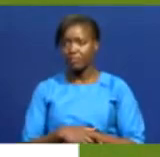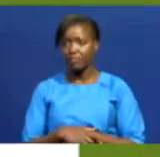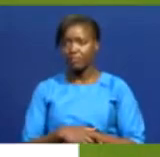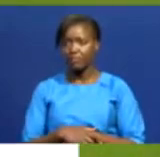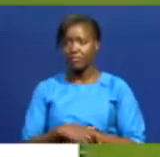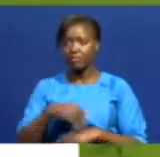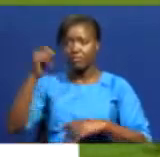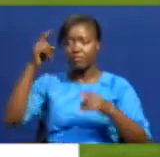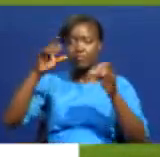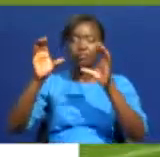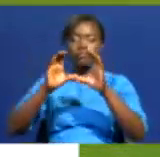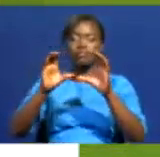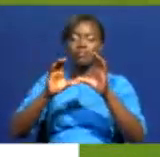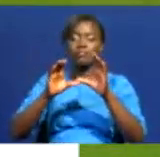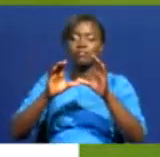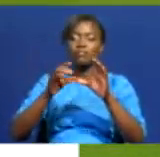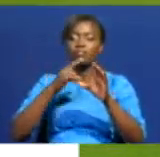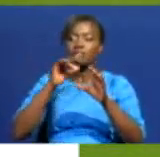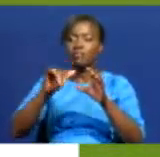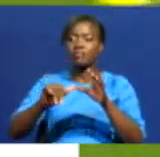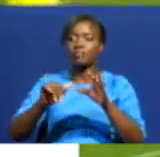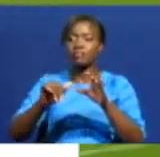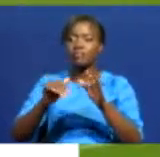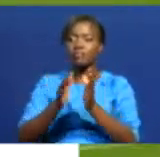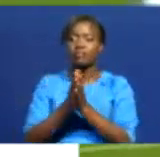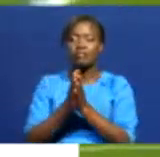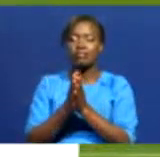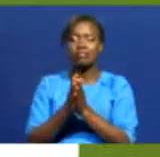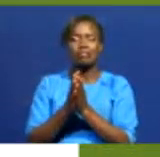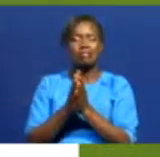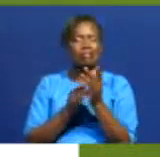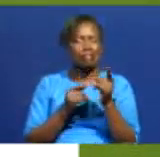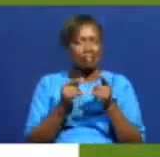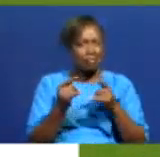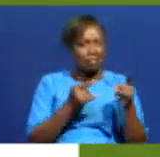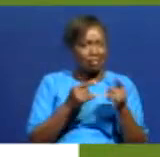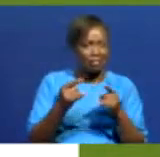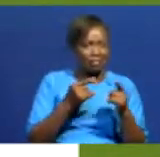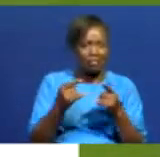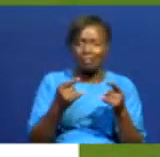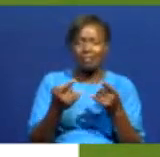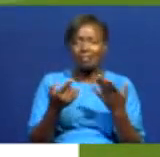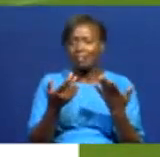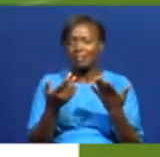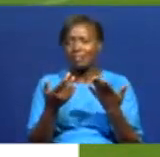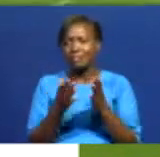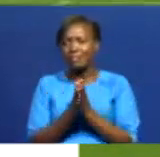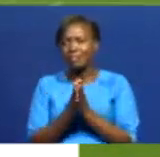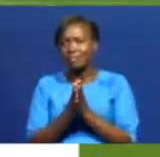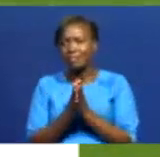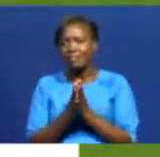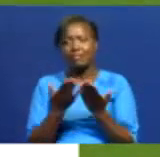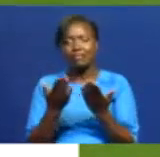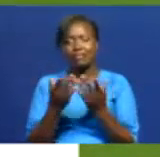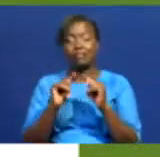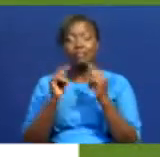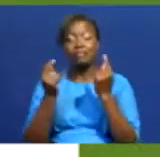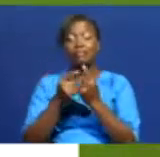Stars coach Firat said Harambee Stars put up a spirited fight despite facing a highly fast European team.